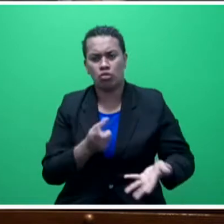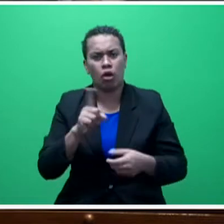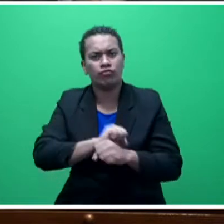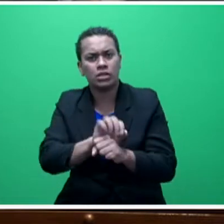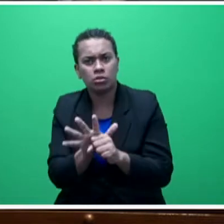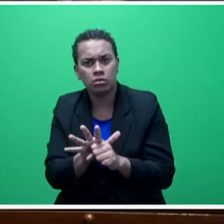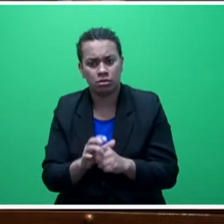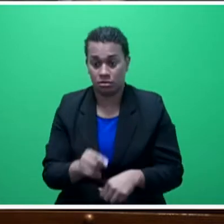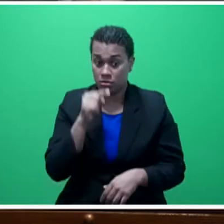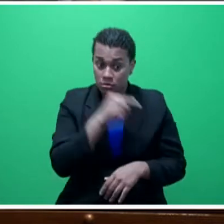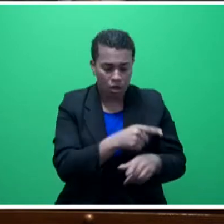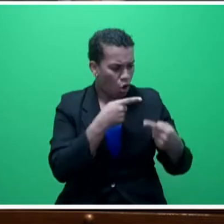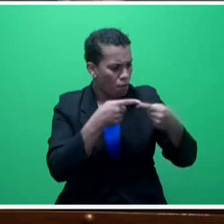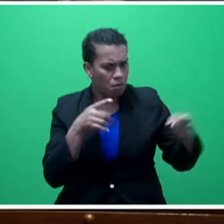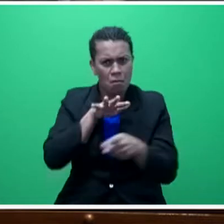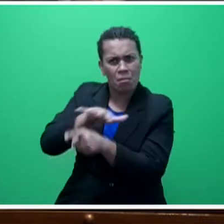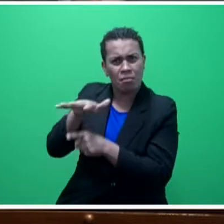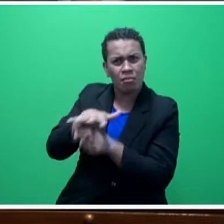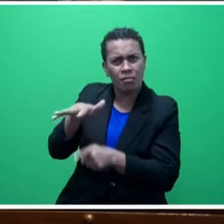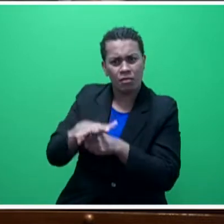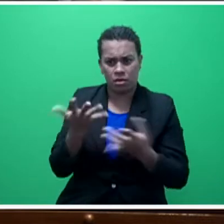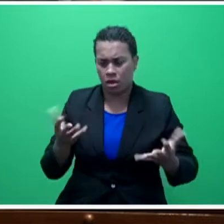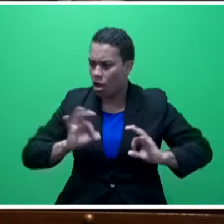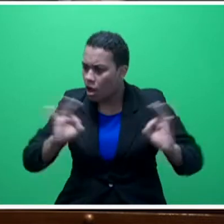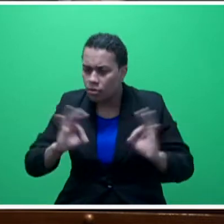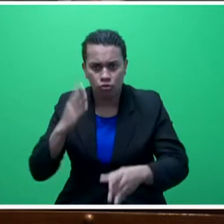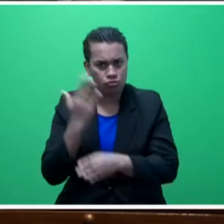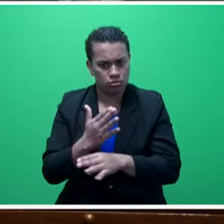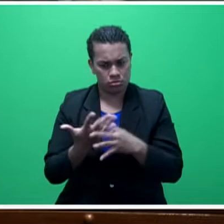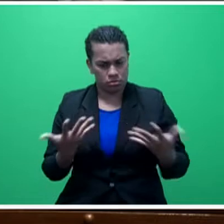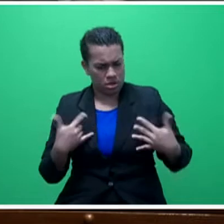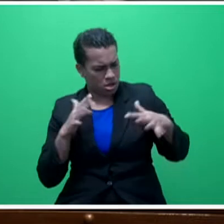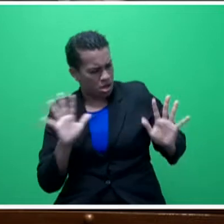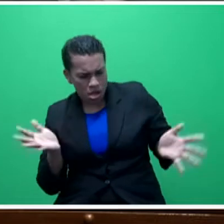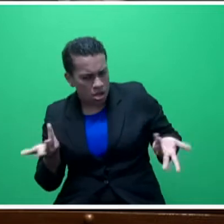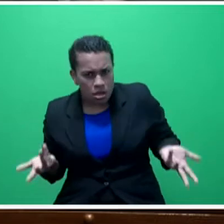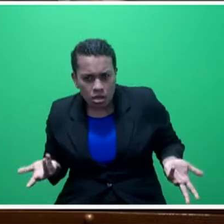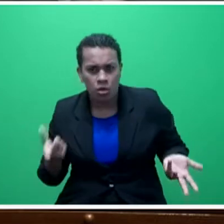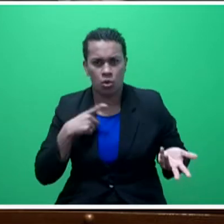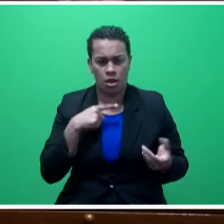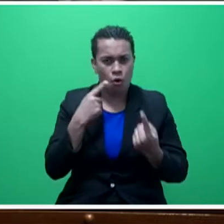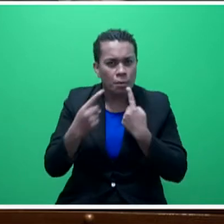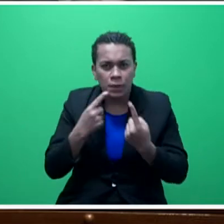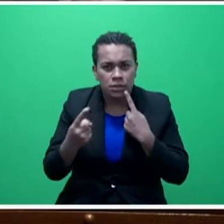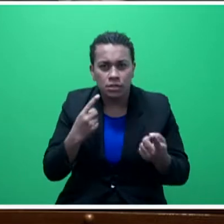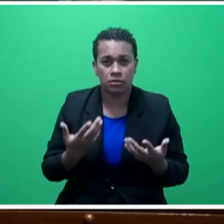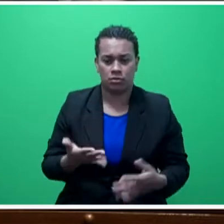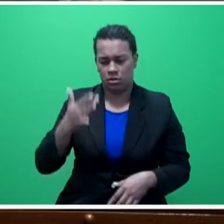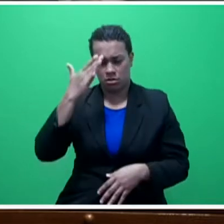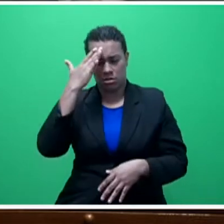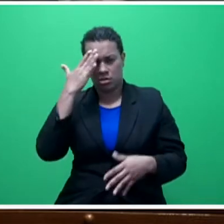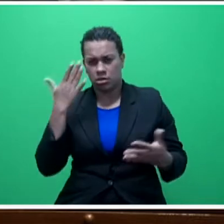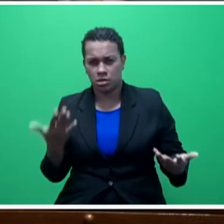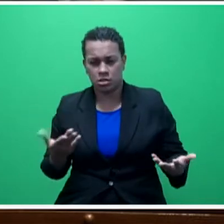done nothing. These appalling remarks made me wonder if the Fijian people and our progress as a